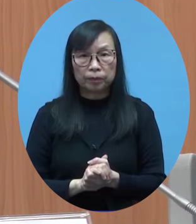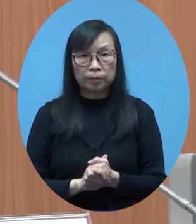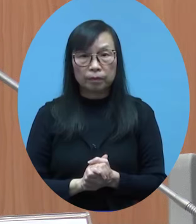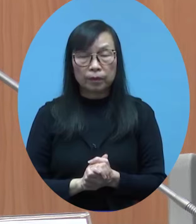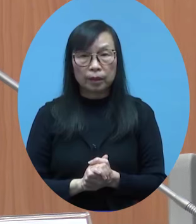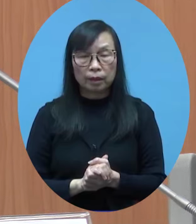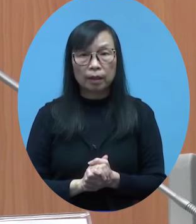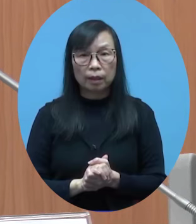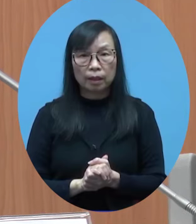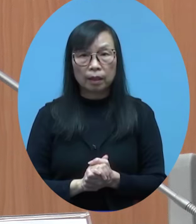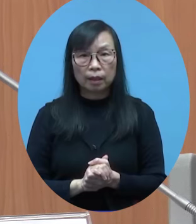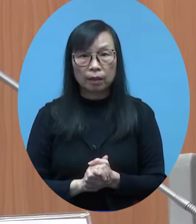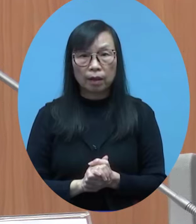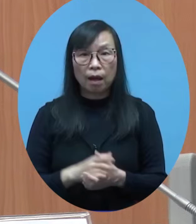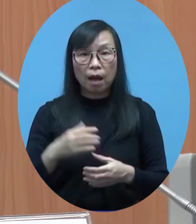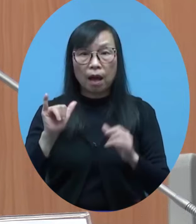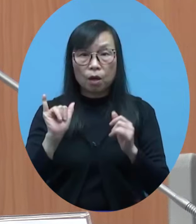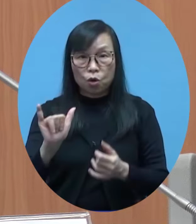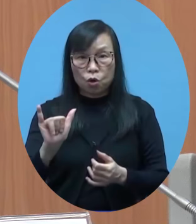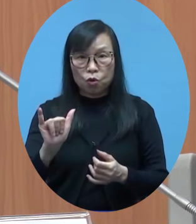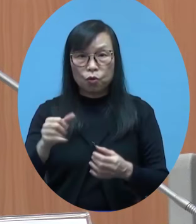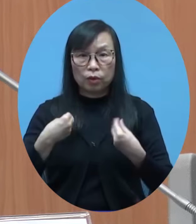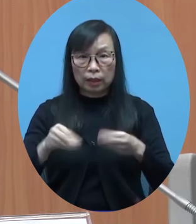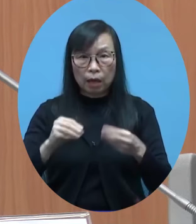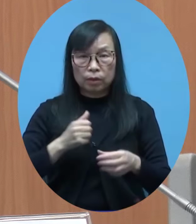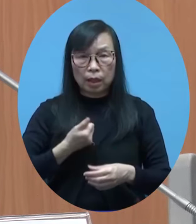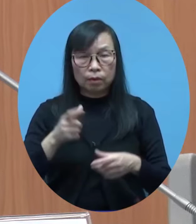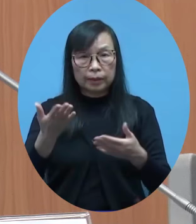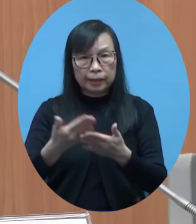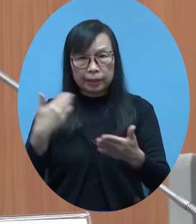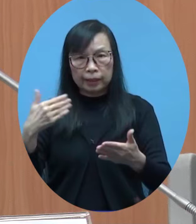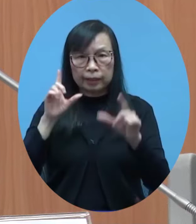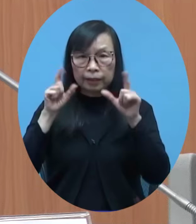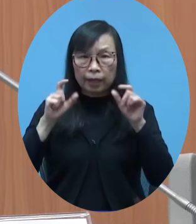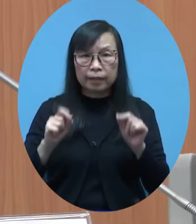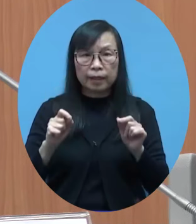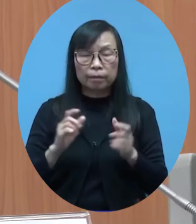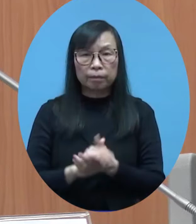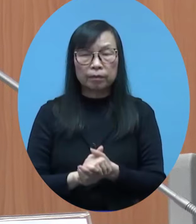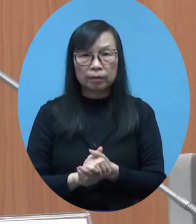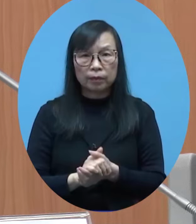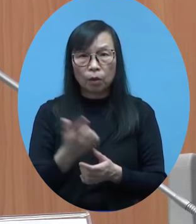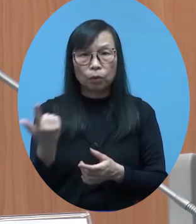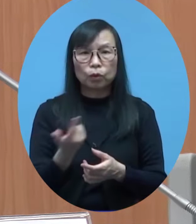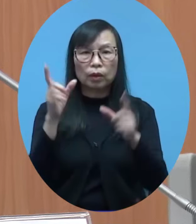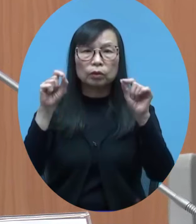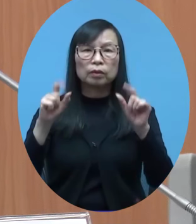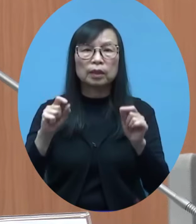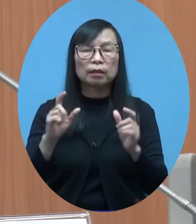by Professor Yun earlier, should be multiple factorial. First of all, the patient